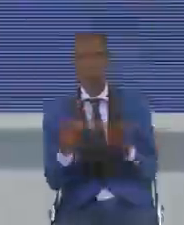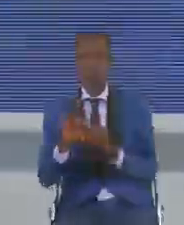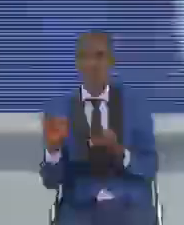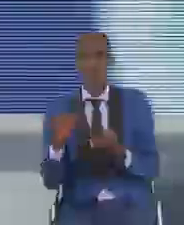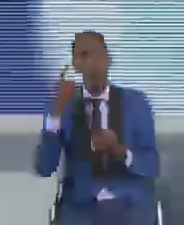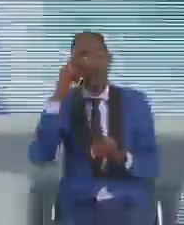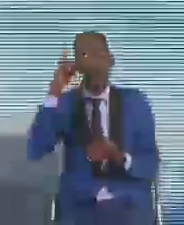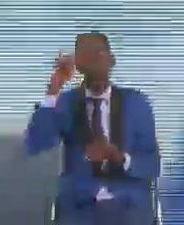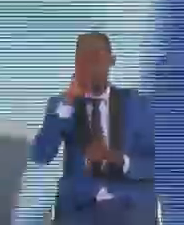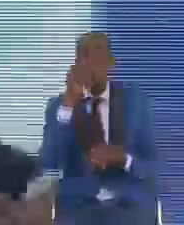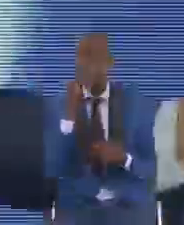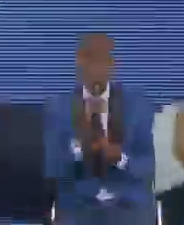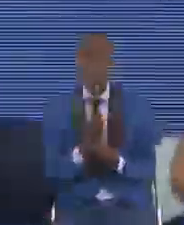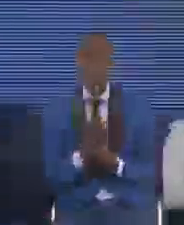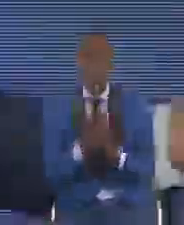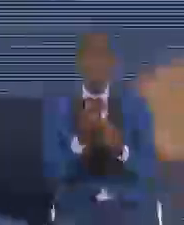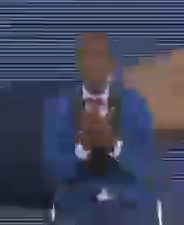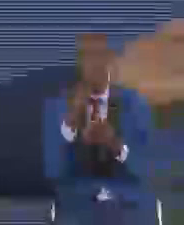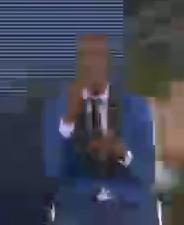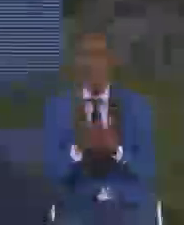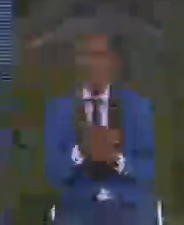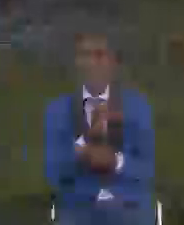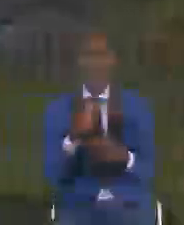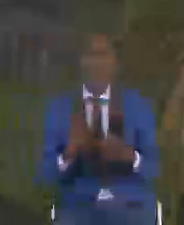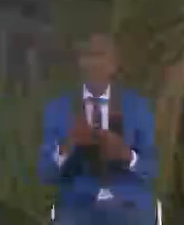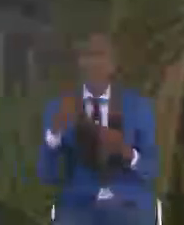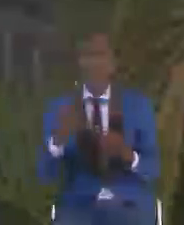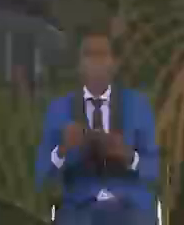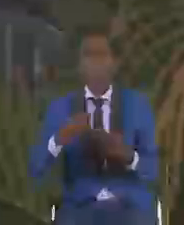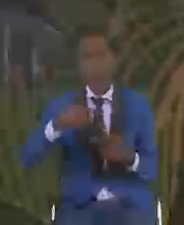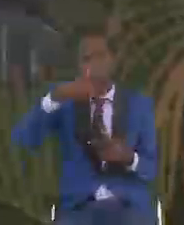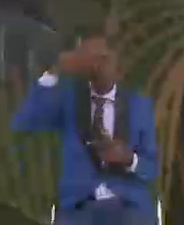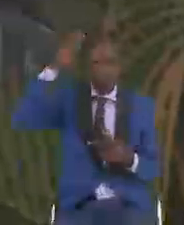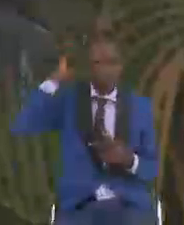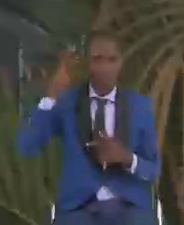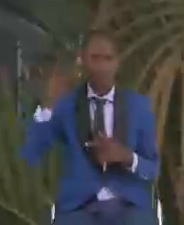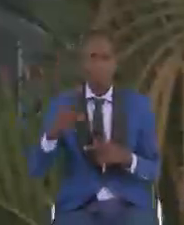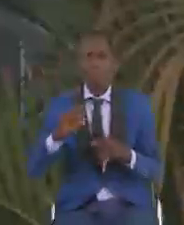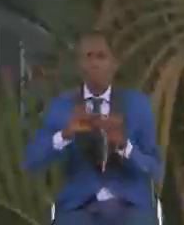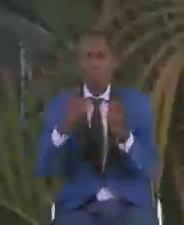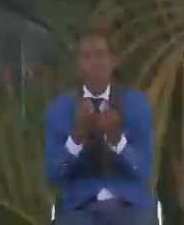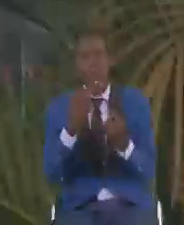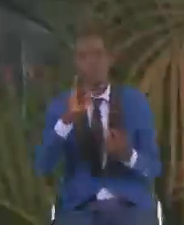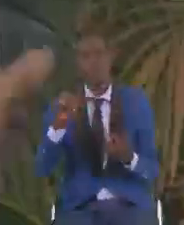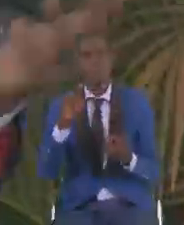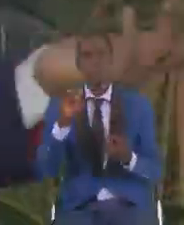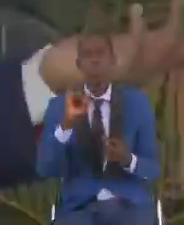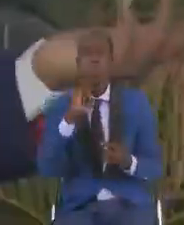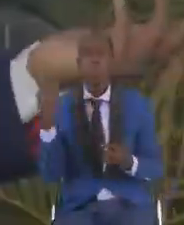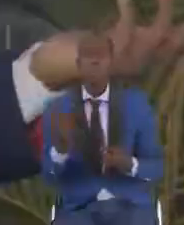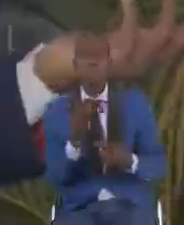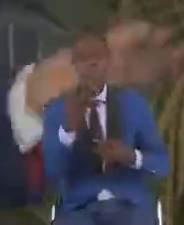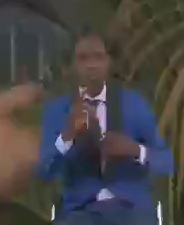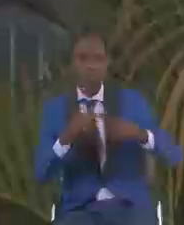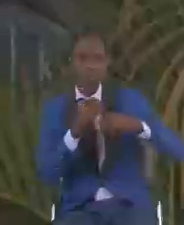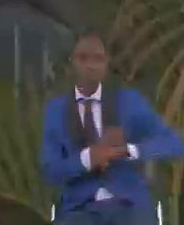that promised. When the lion of the tribe of Judah is always by your side defending you, how